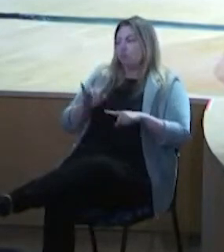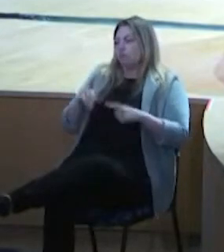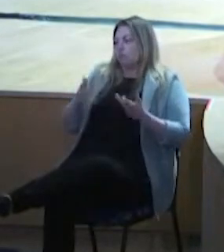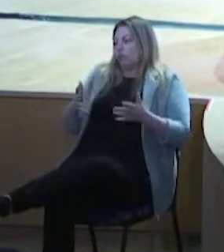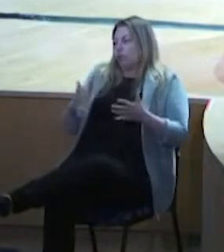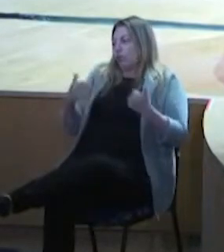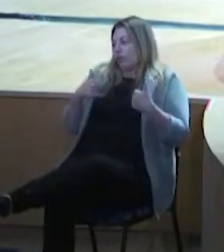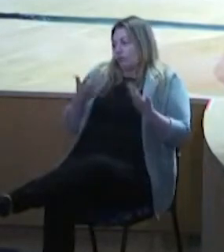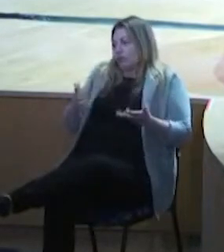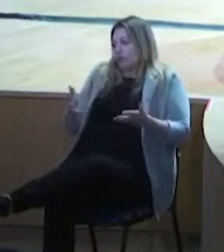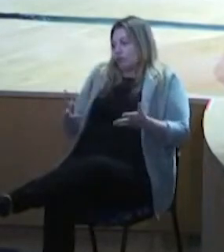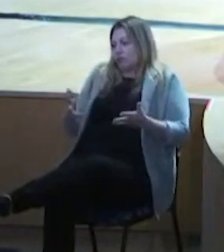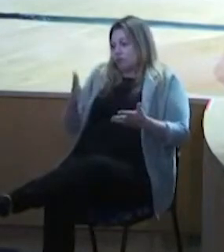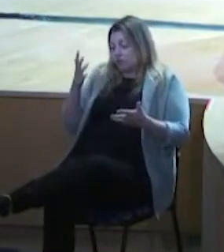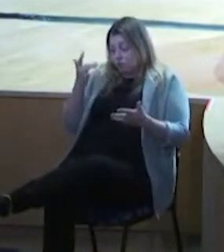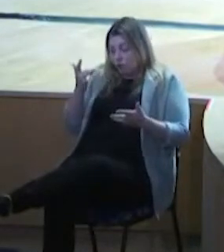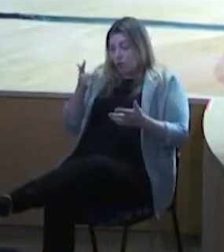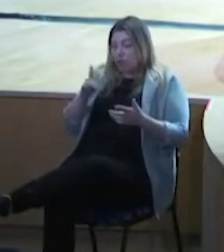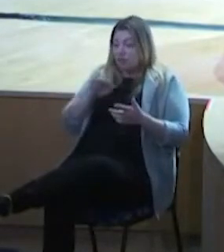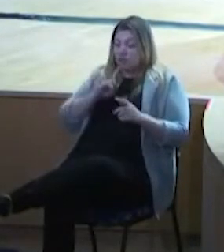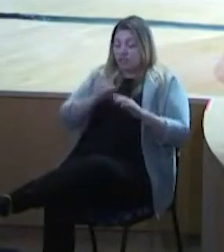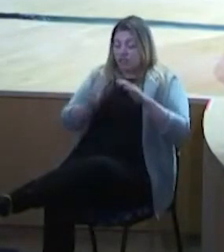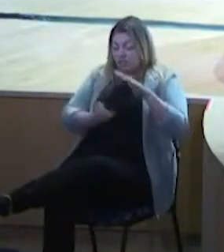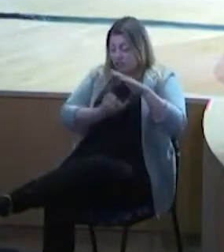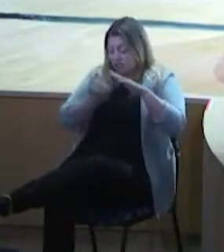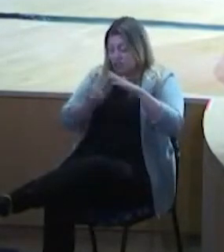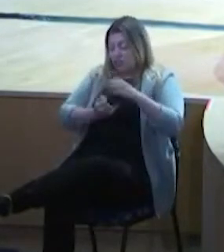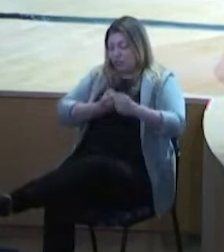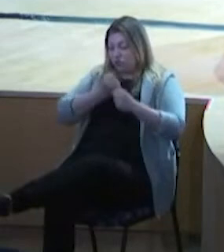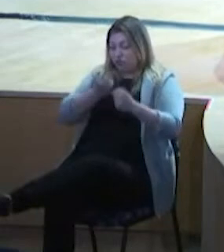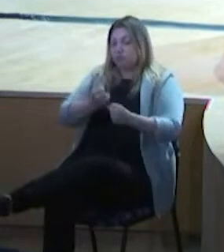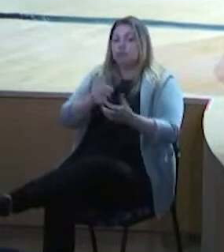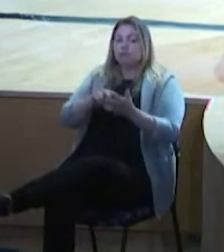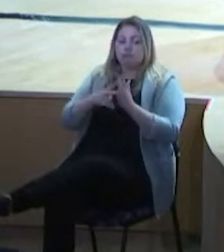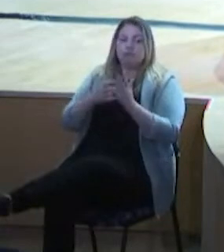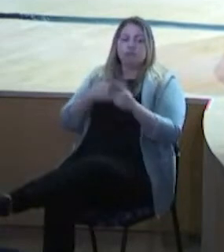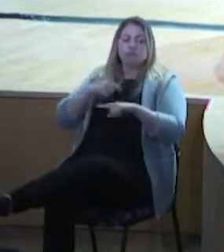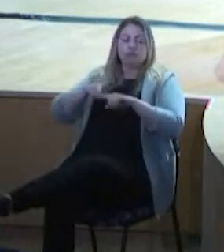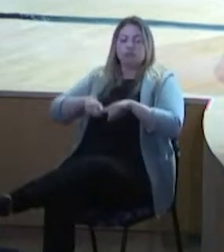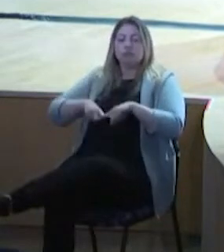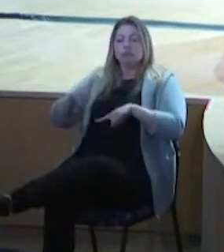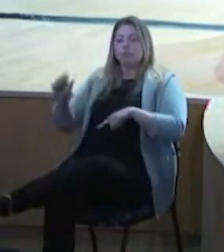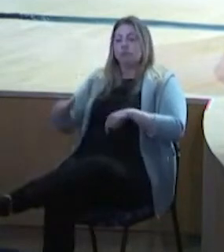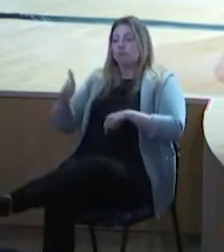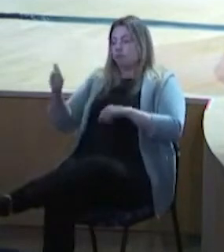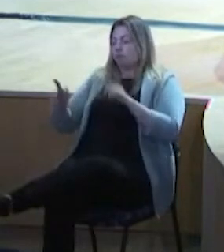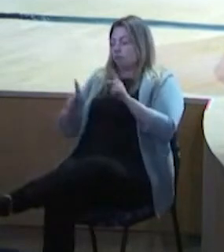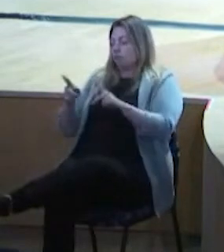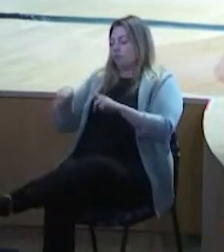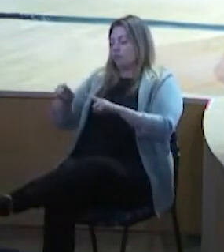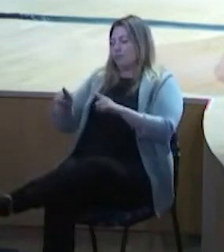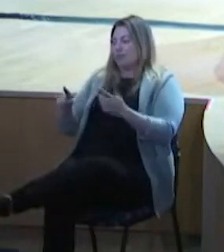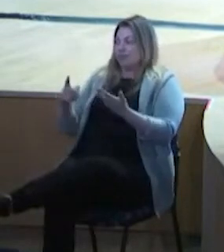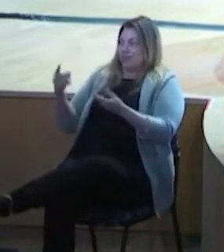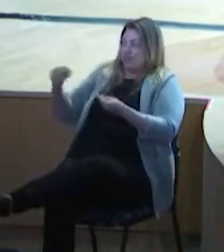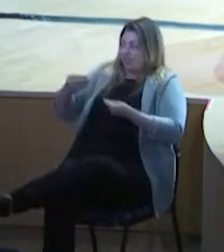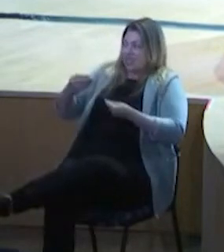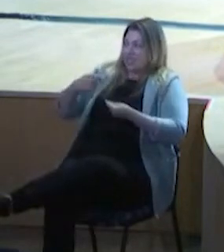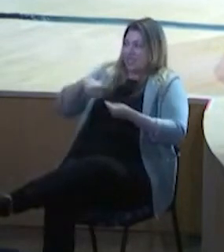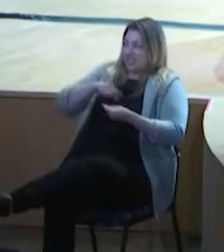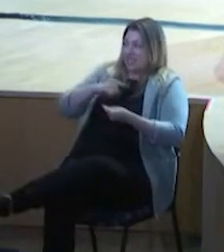have. Because we're so isolated, we depend on everyone else outside to kind of feed us. So, you